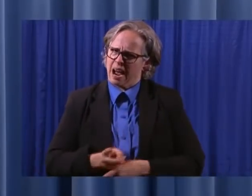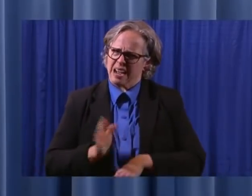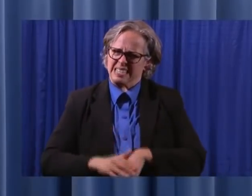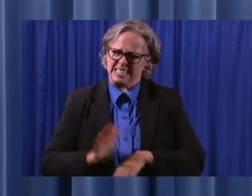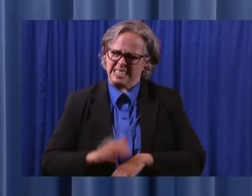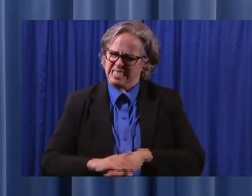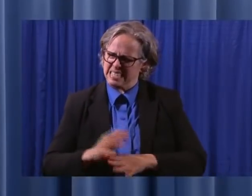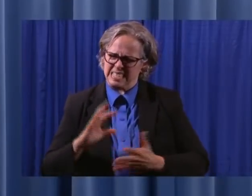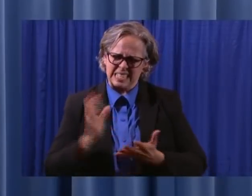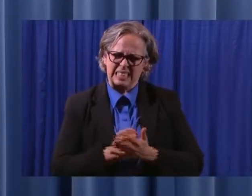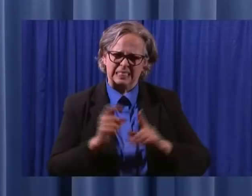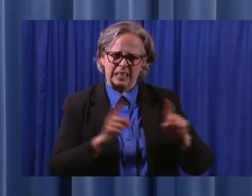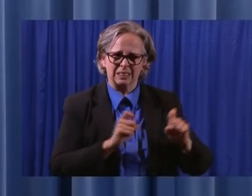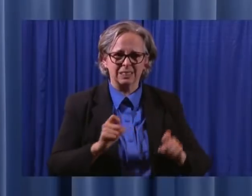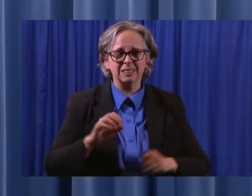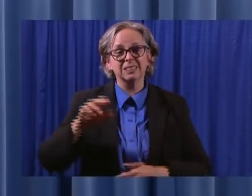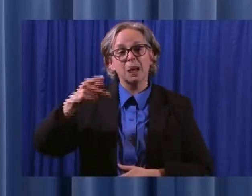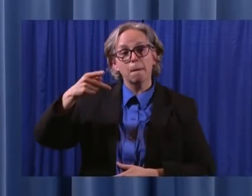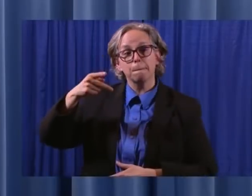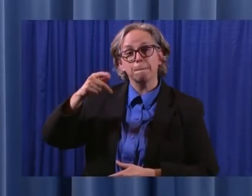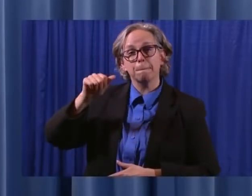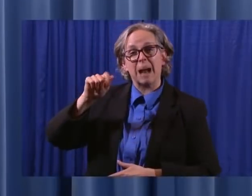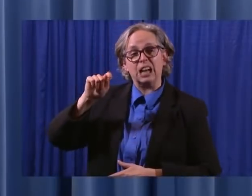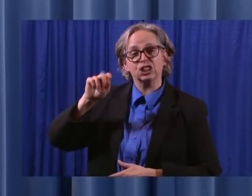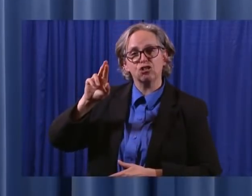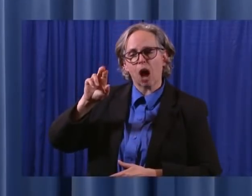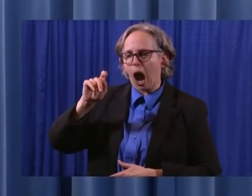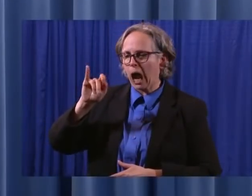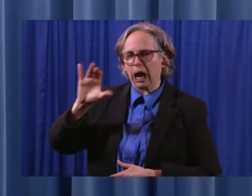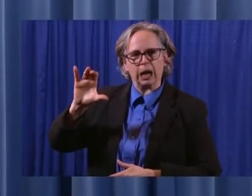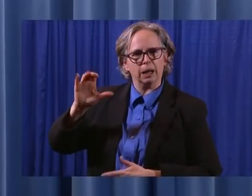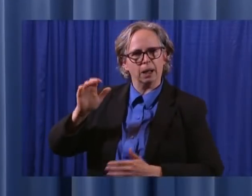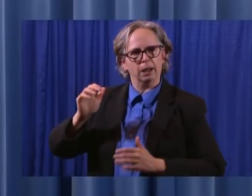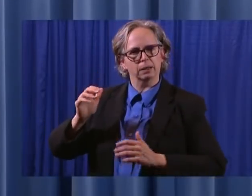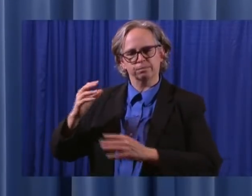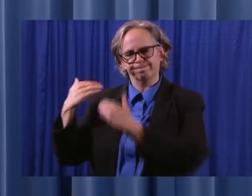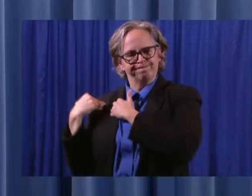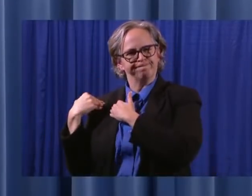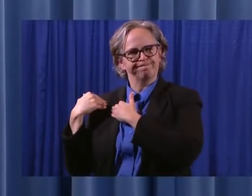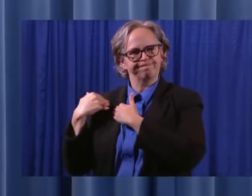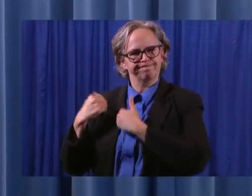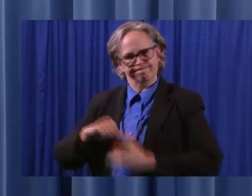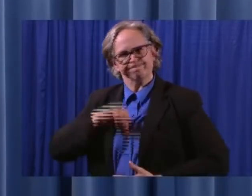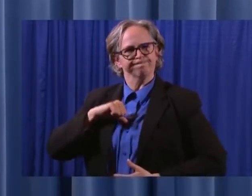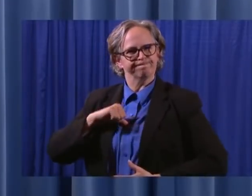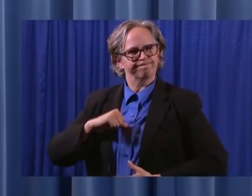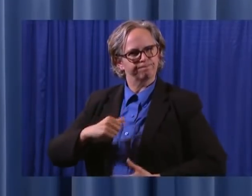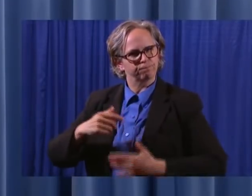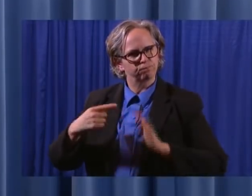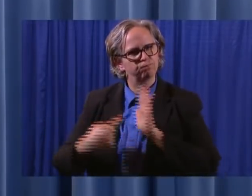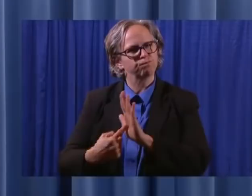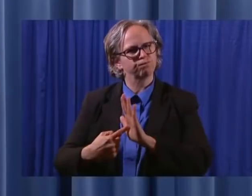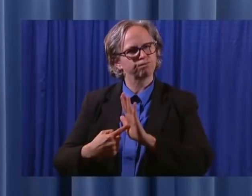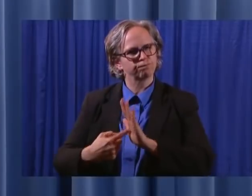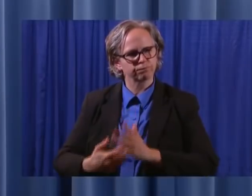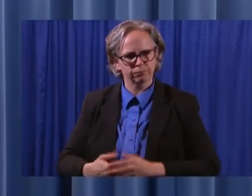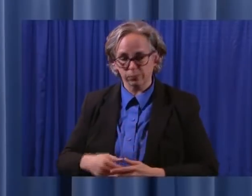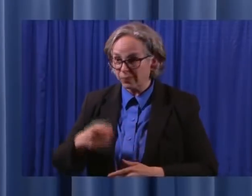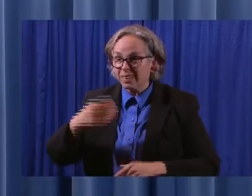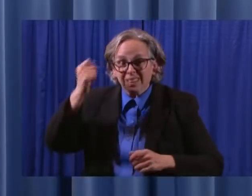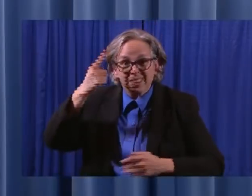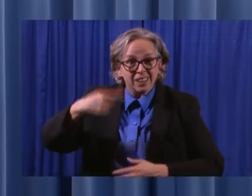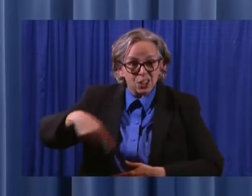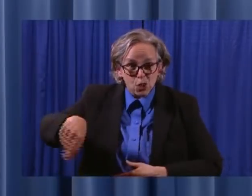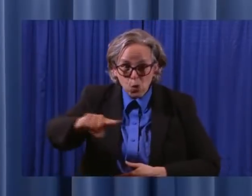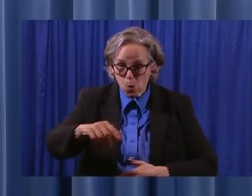It's the patriotic thing to do. It's the thing that is going to keep the spread down. And for my friends who are in their 20s, we